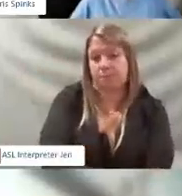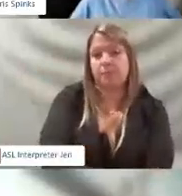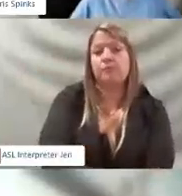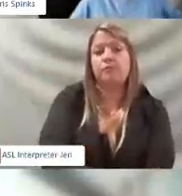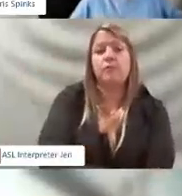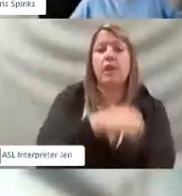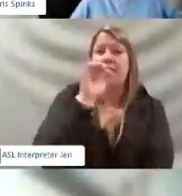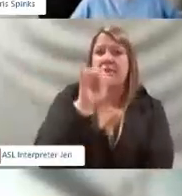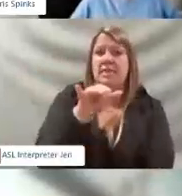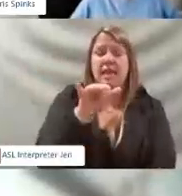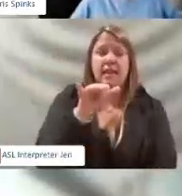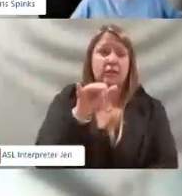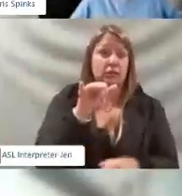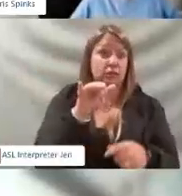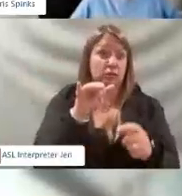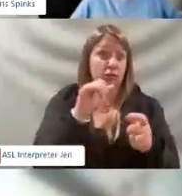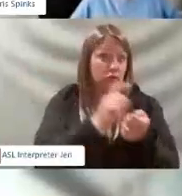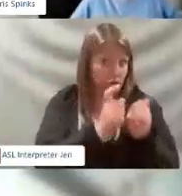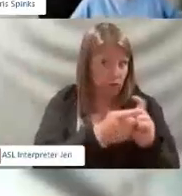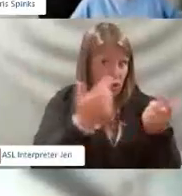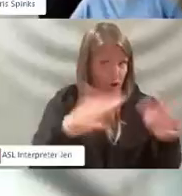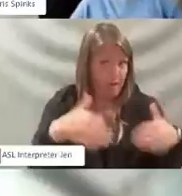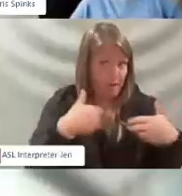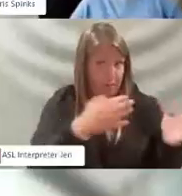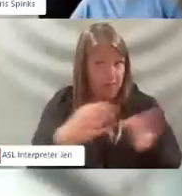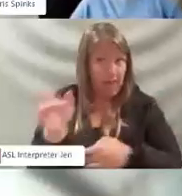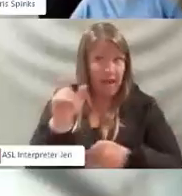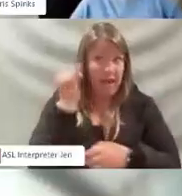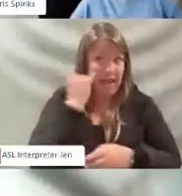That was to ever change. Is there already a plan?